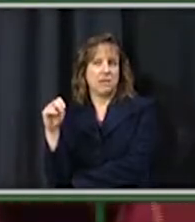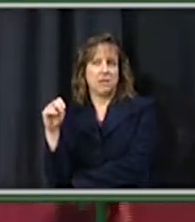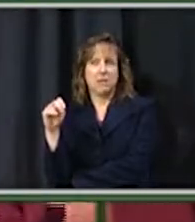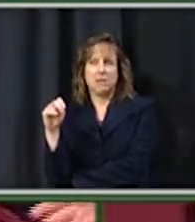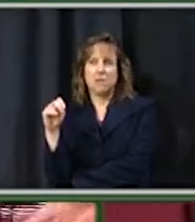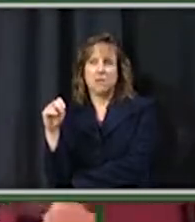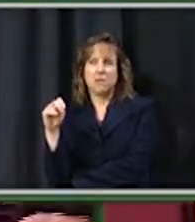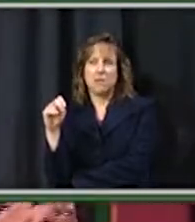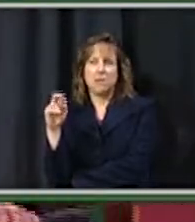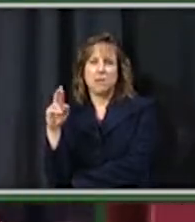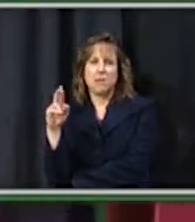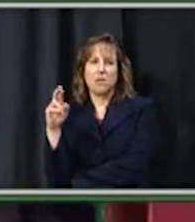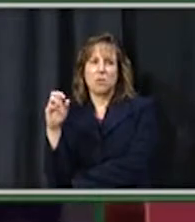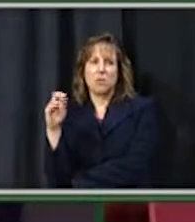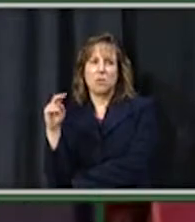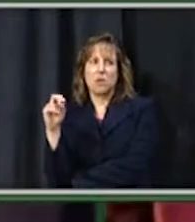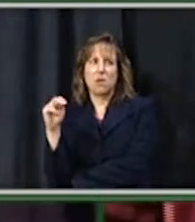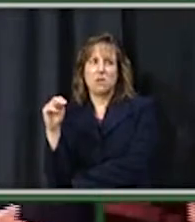Franz Wigand.